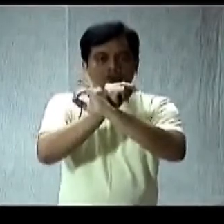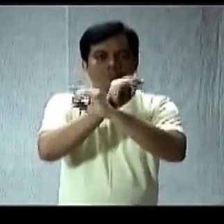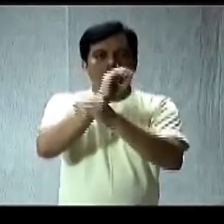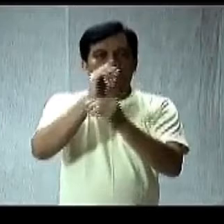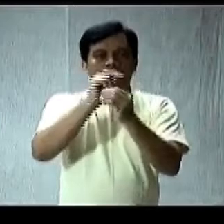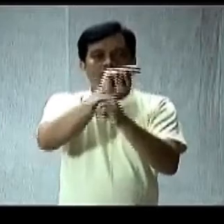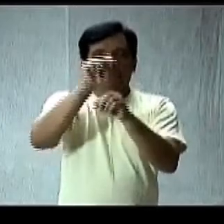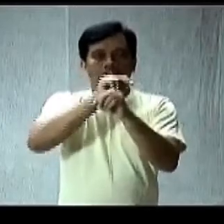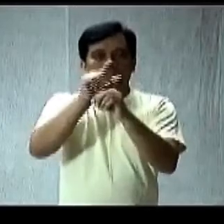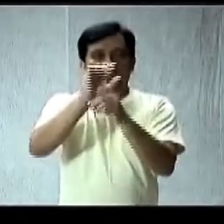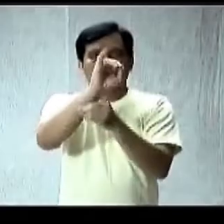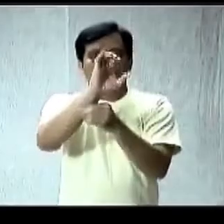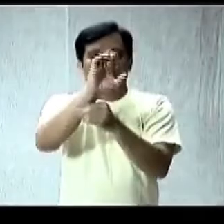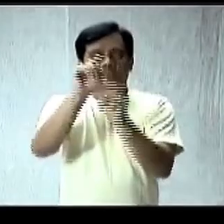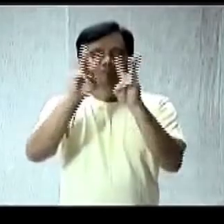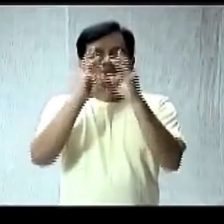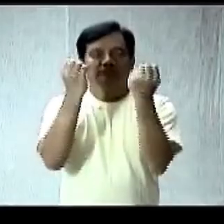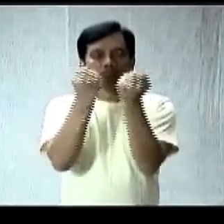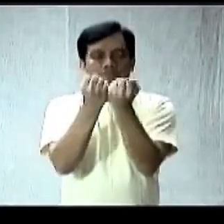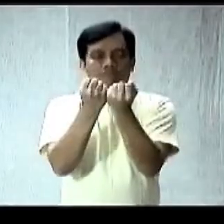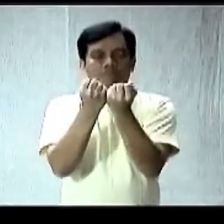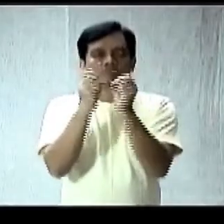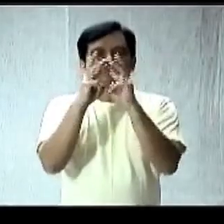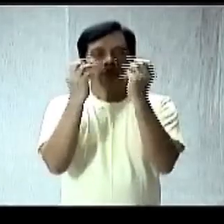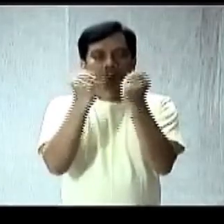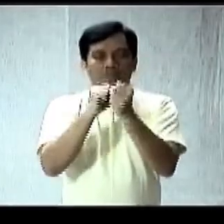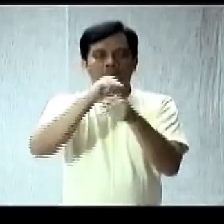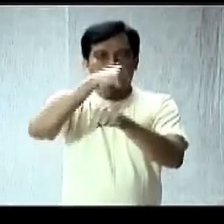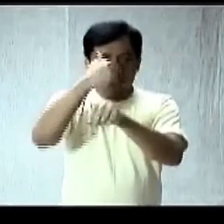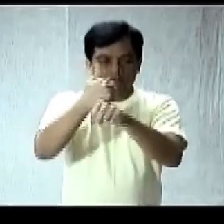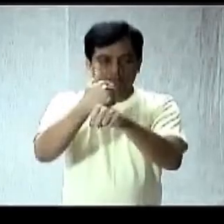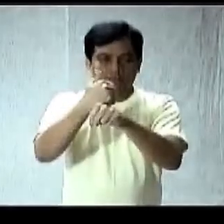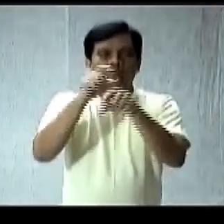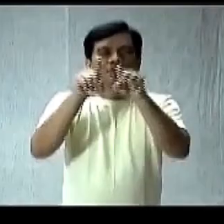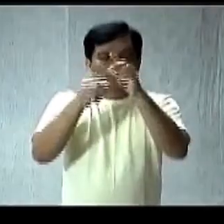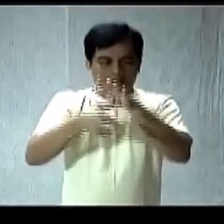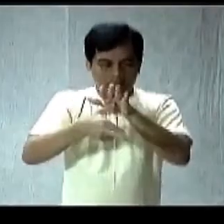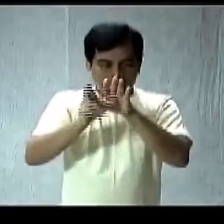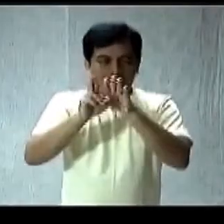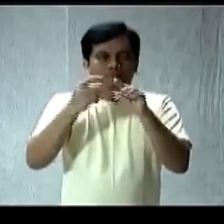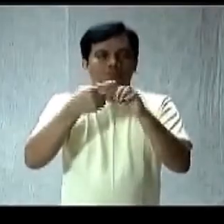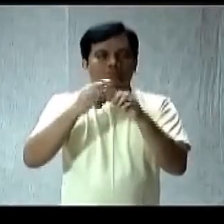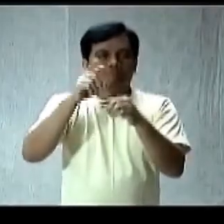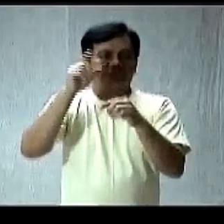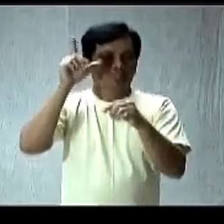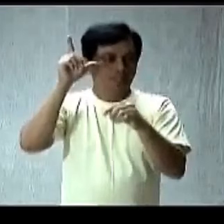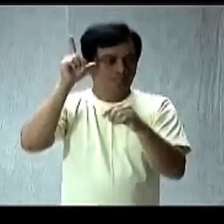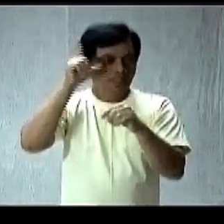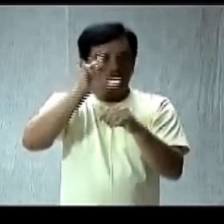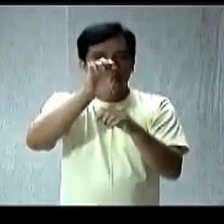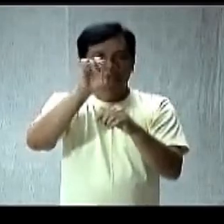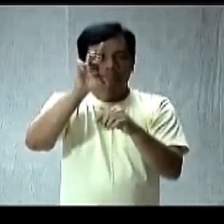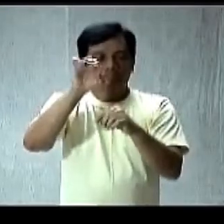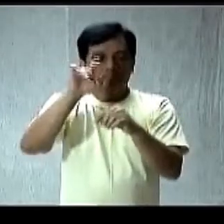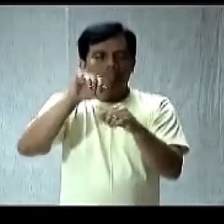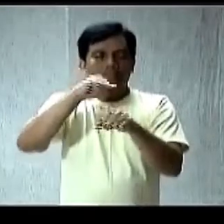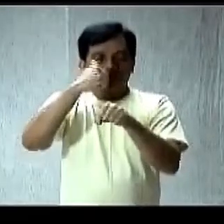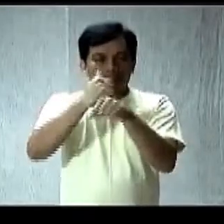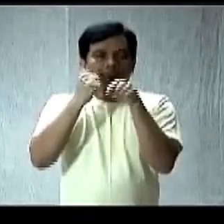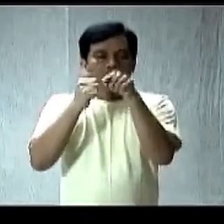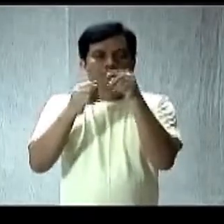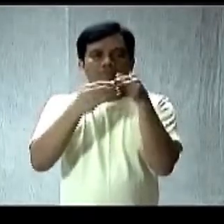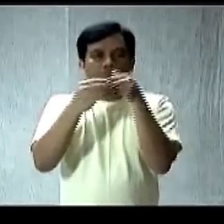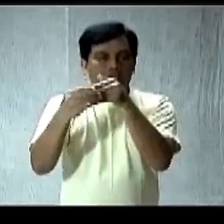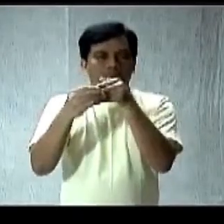a national ICT workshop was organized as well. While Mr. Leo Valdez from Vision Office contributed as